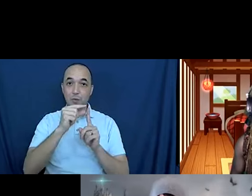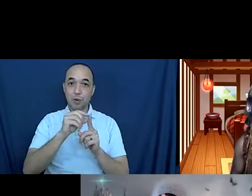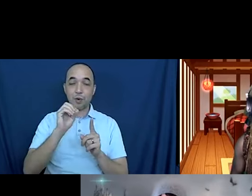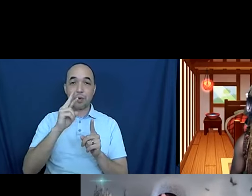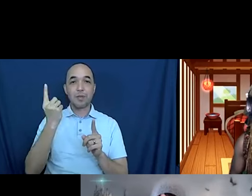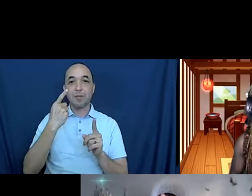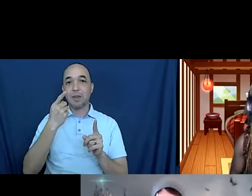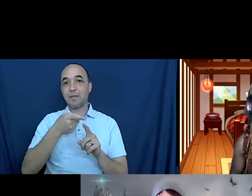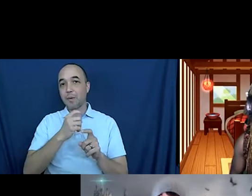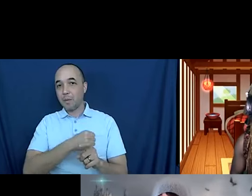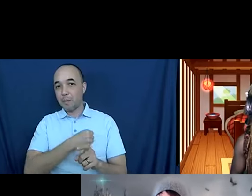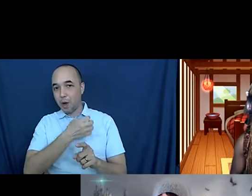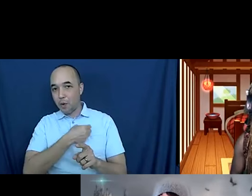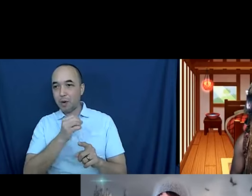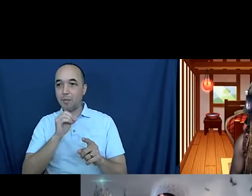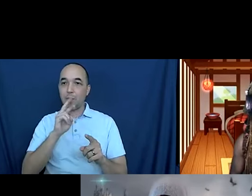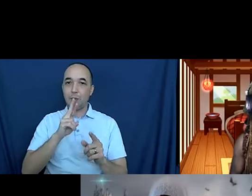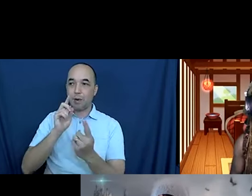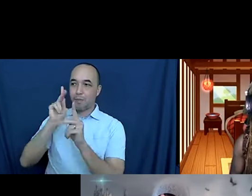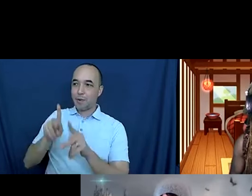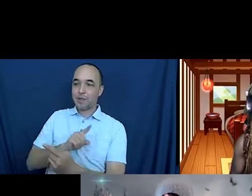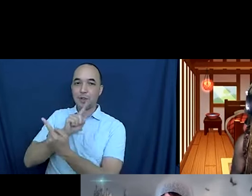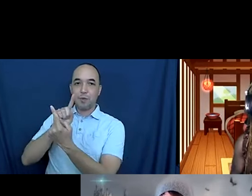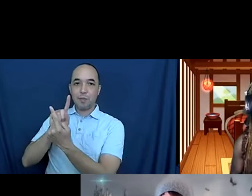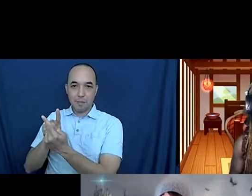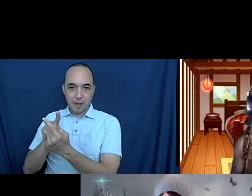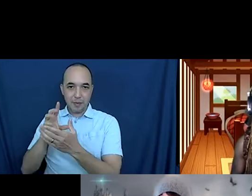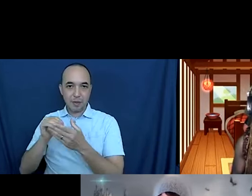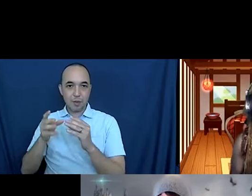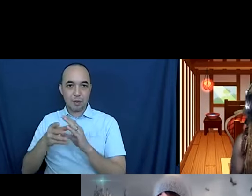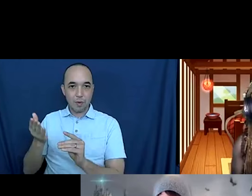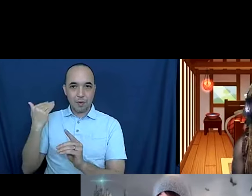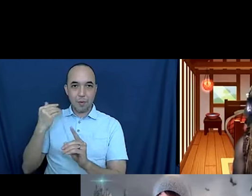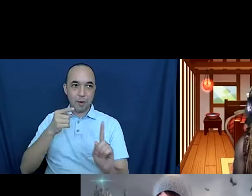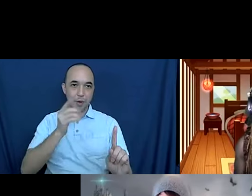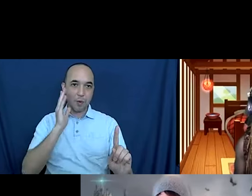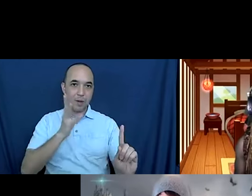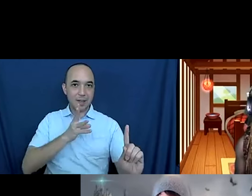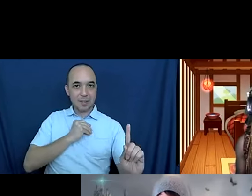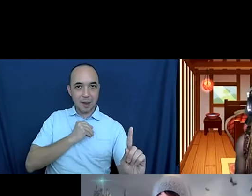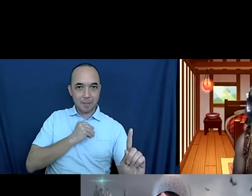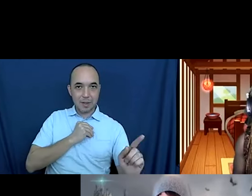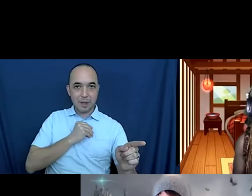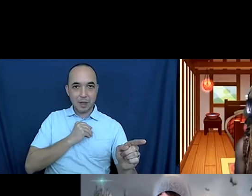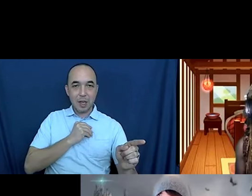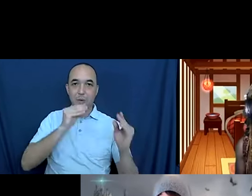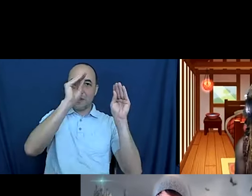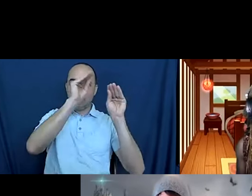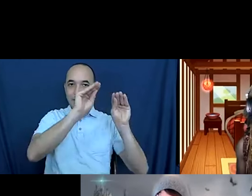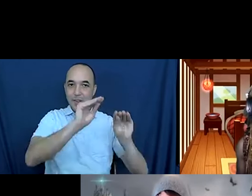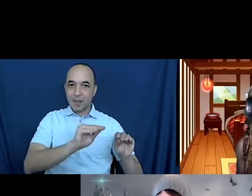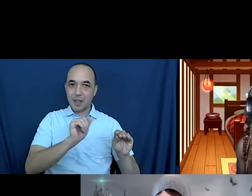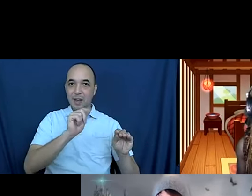name of a person that you met in the story before, then it like actually accepted it. It was filling in an ad lib that already had answers to